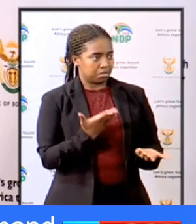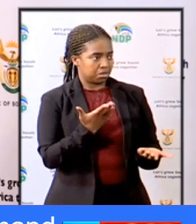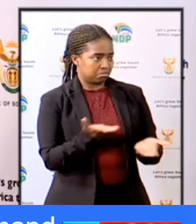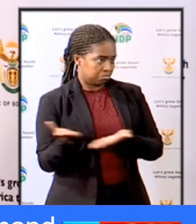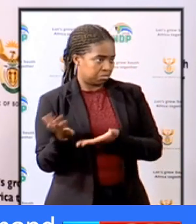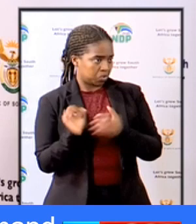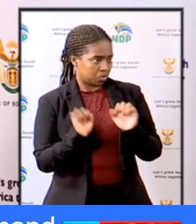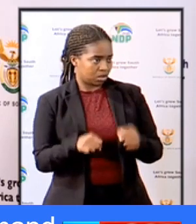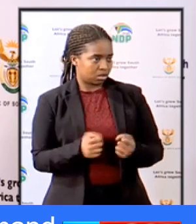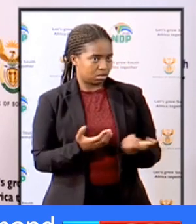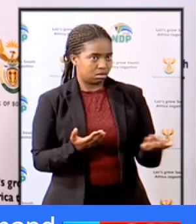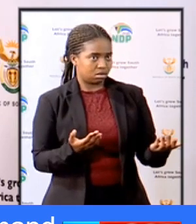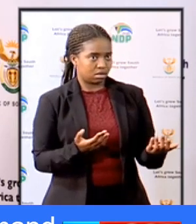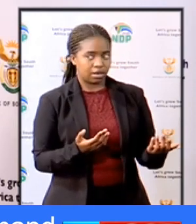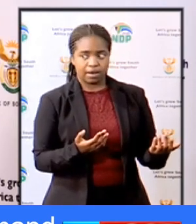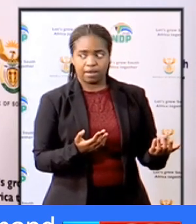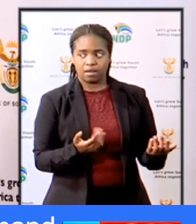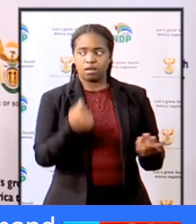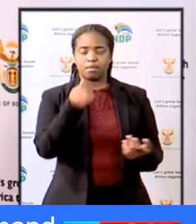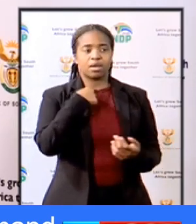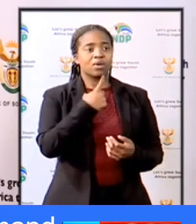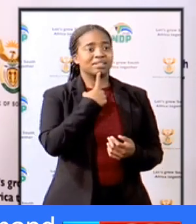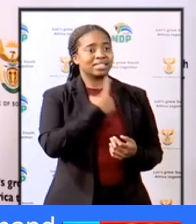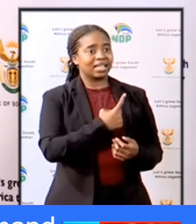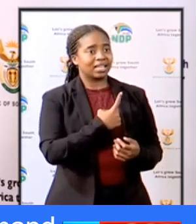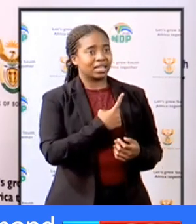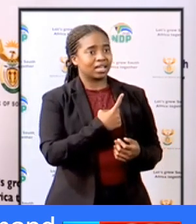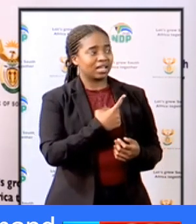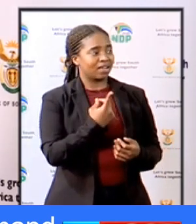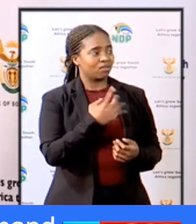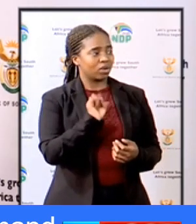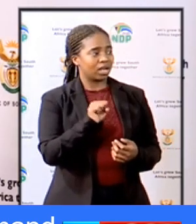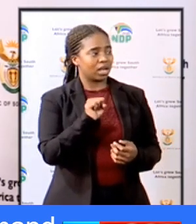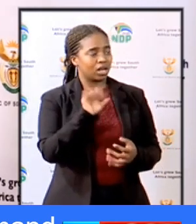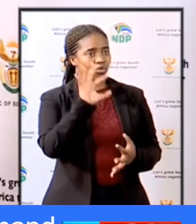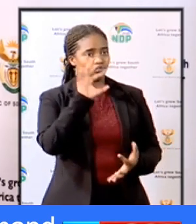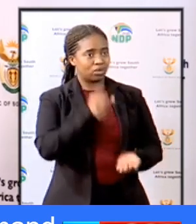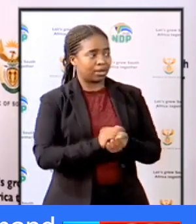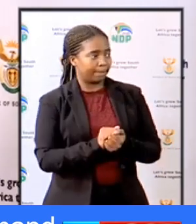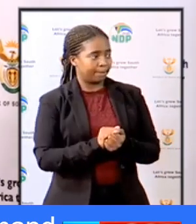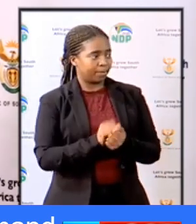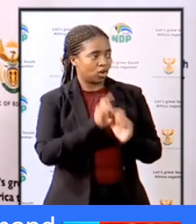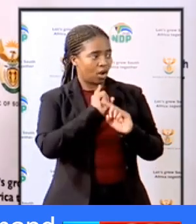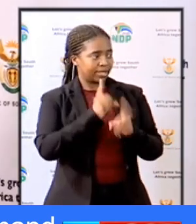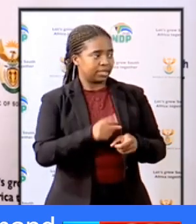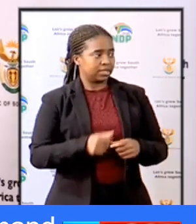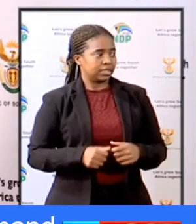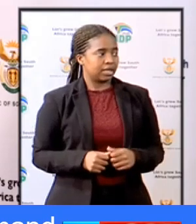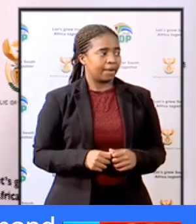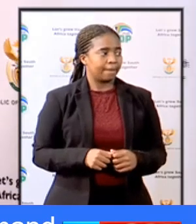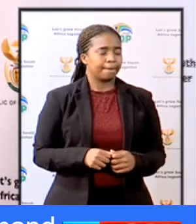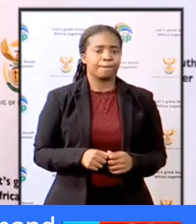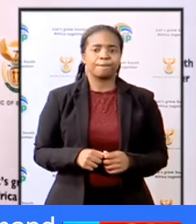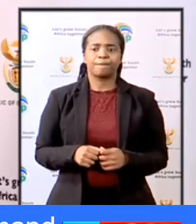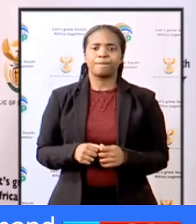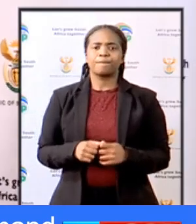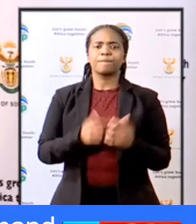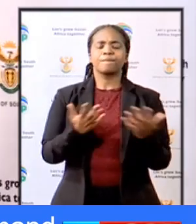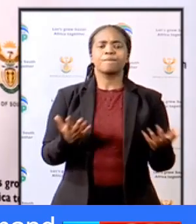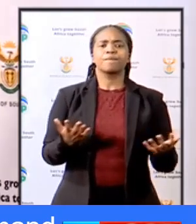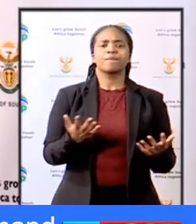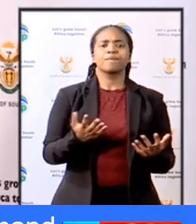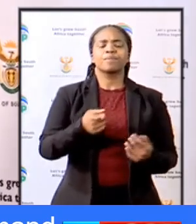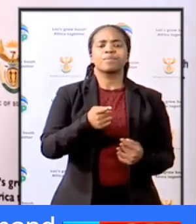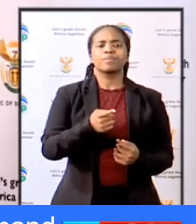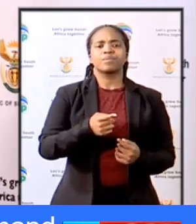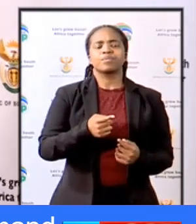well leave, yes. Okay. Yeah. So I was just saying, if we can round up. Okay. Yeah. So coming back